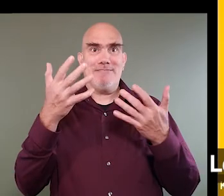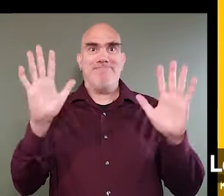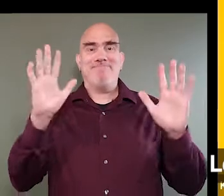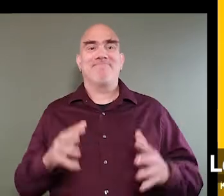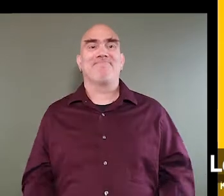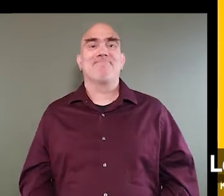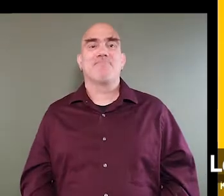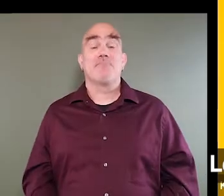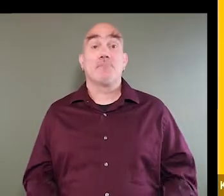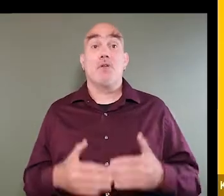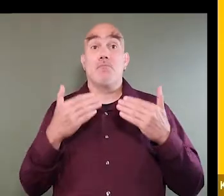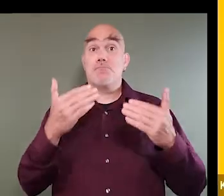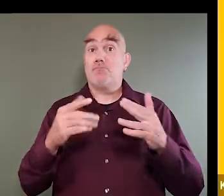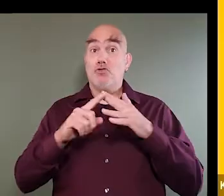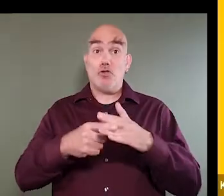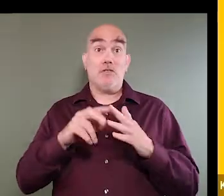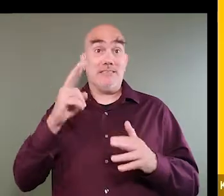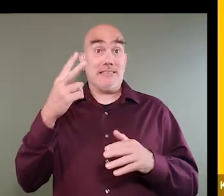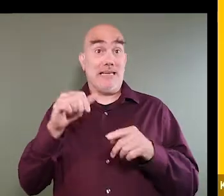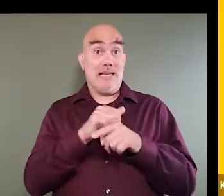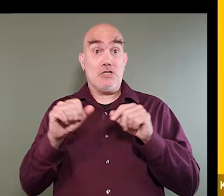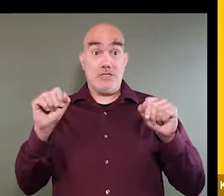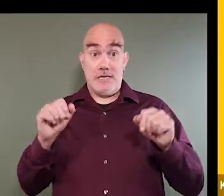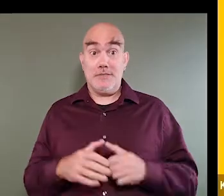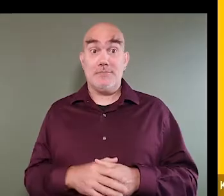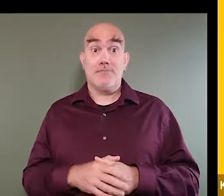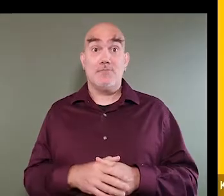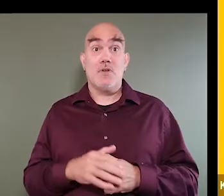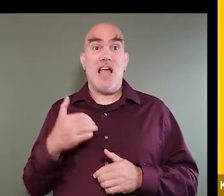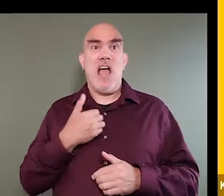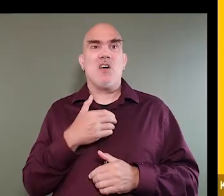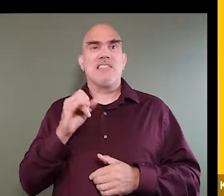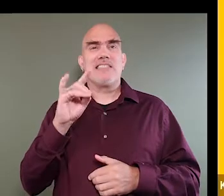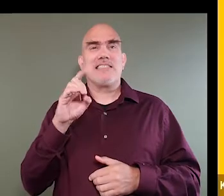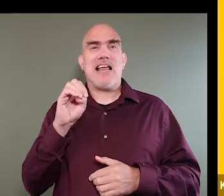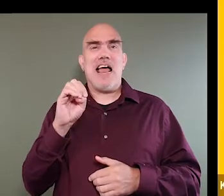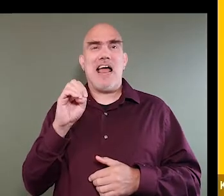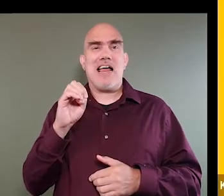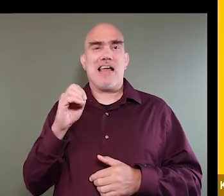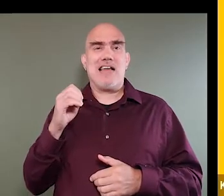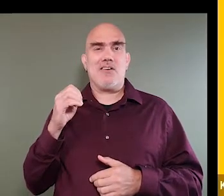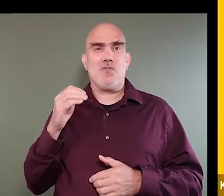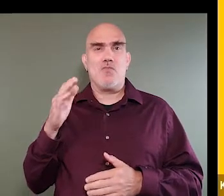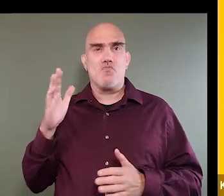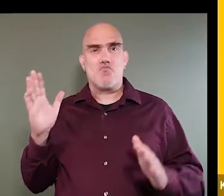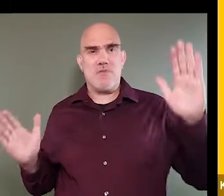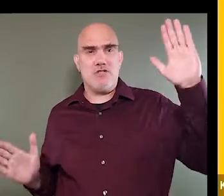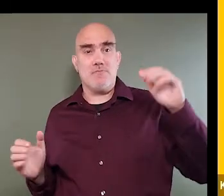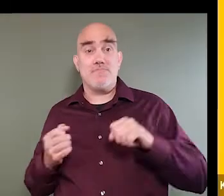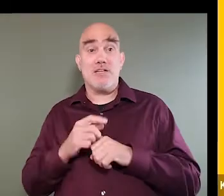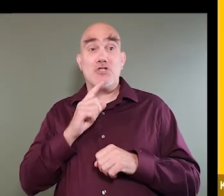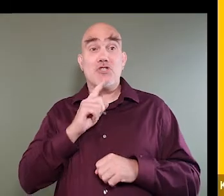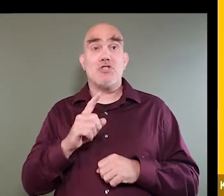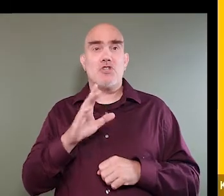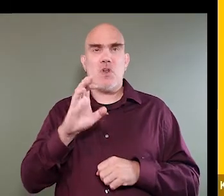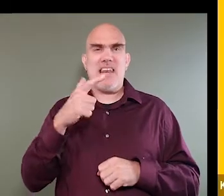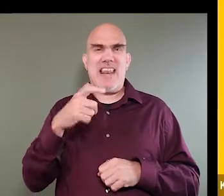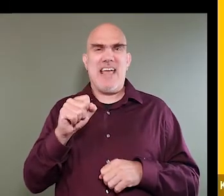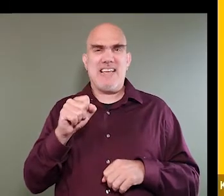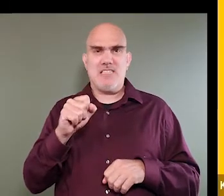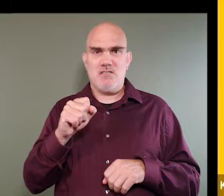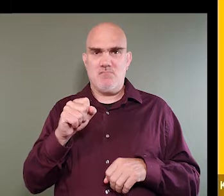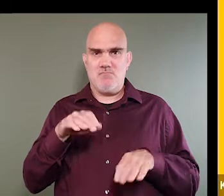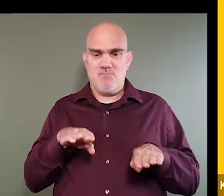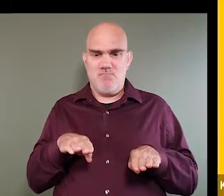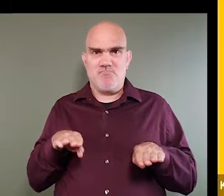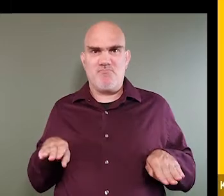spirit. Let's move right into that second exercise, which is going to be our side reaches. So if we're standing up, make sure you get your legs, your feet a little bit wider than shoulder